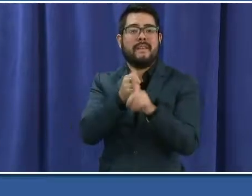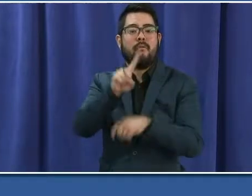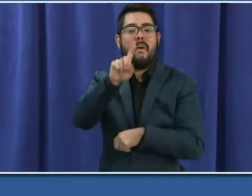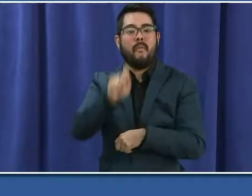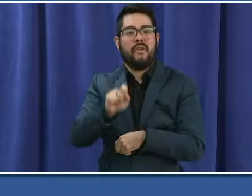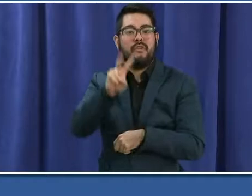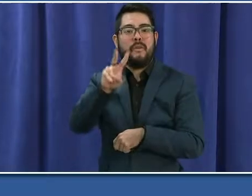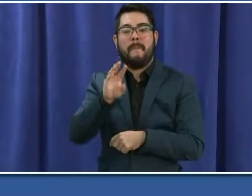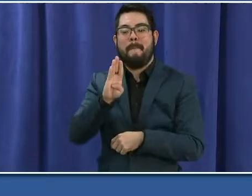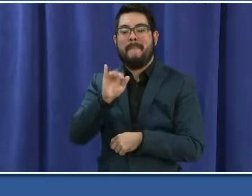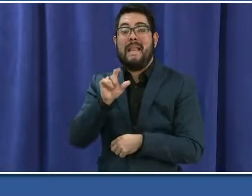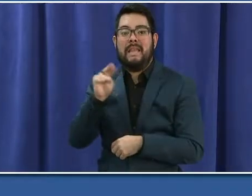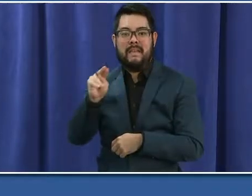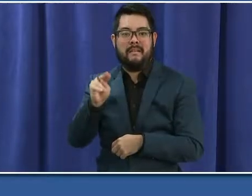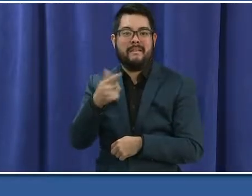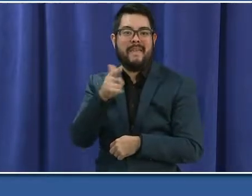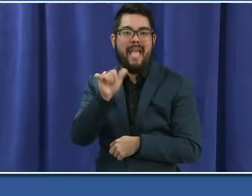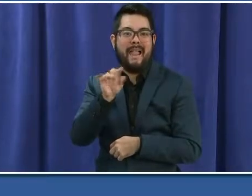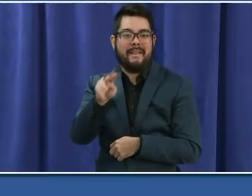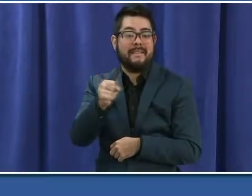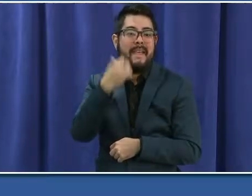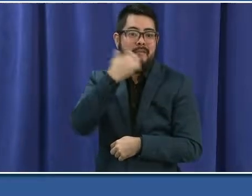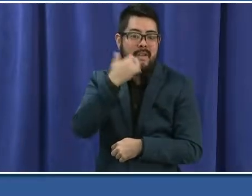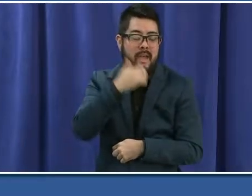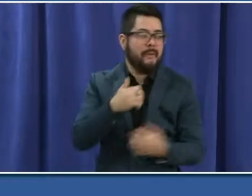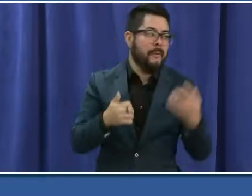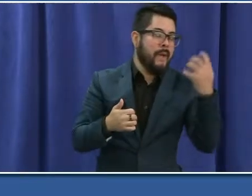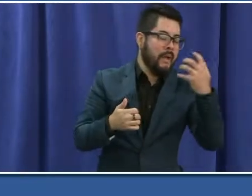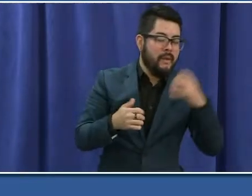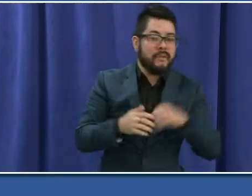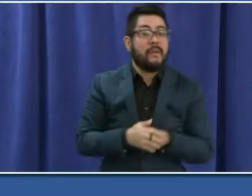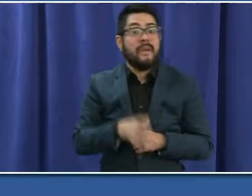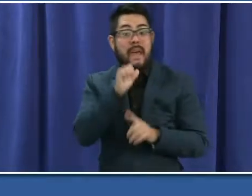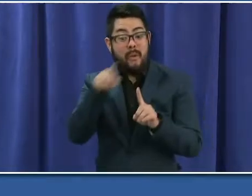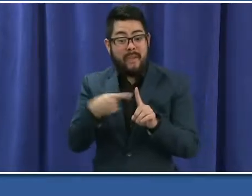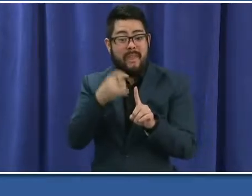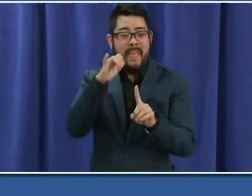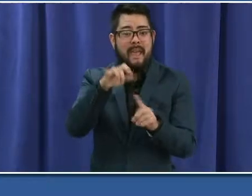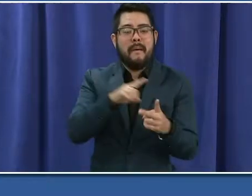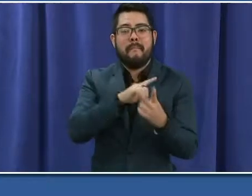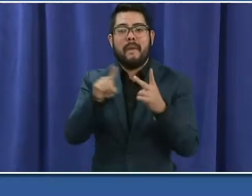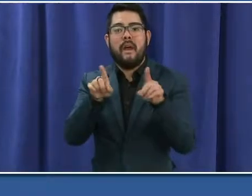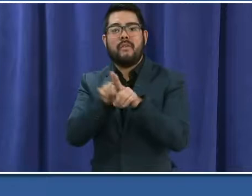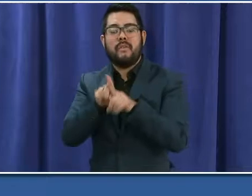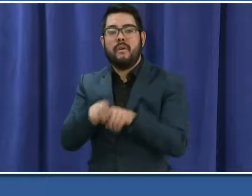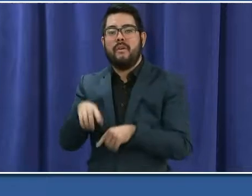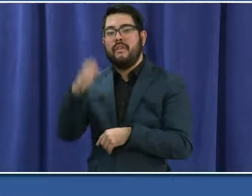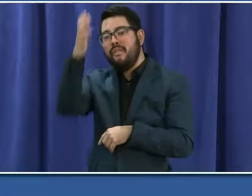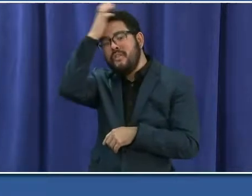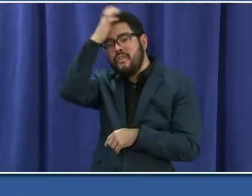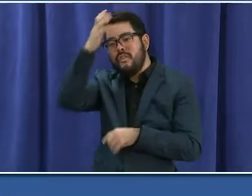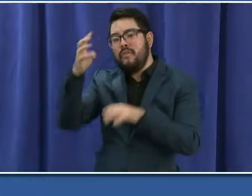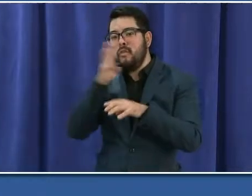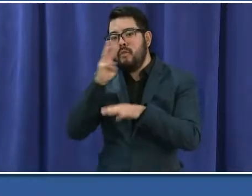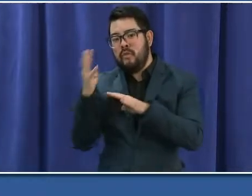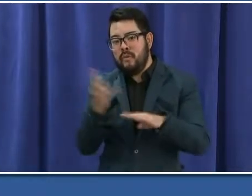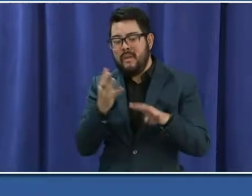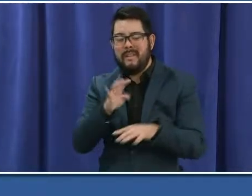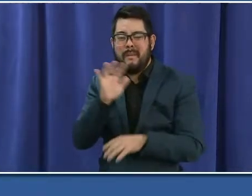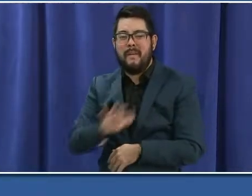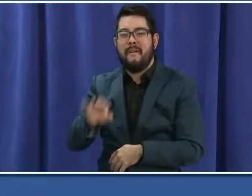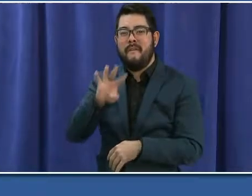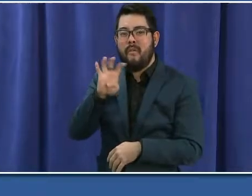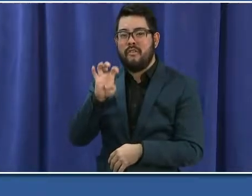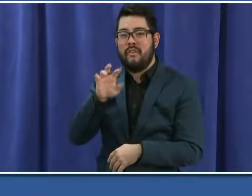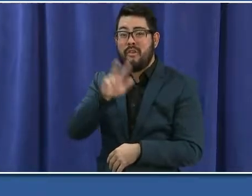gallons of water per day. But that's not all that we do. We also have the sewer side of the department, where we maintain about 4,300 miles of sewer